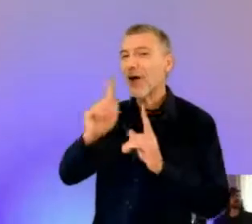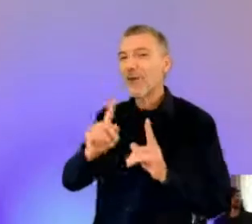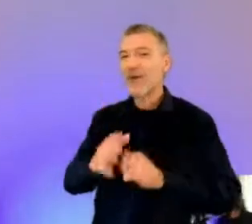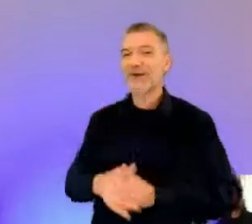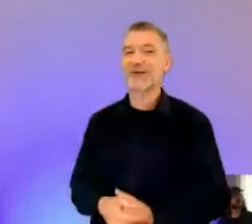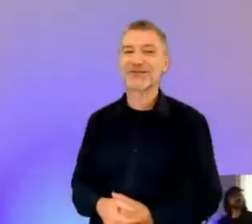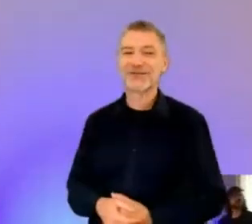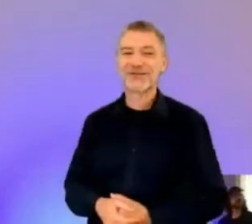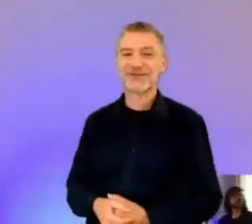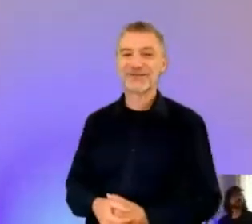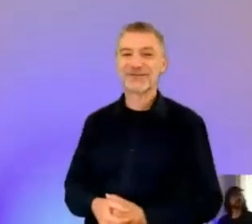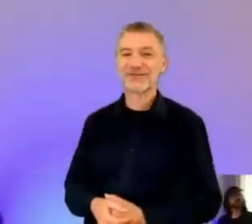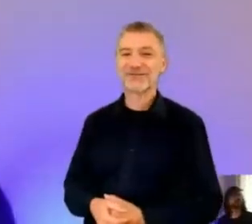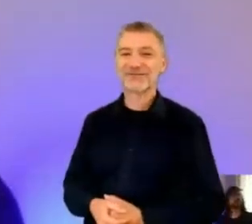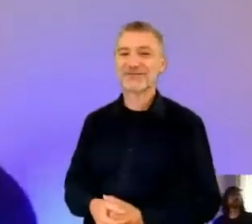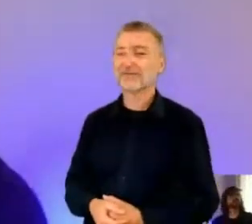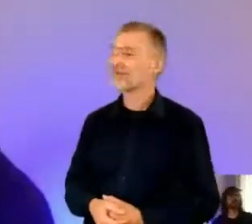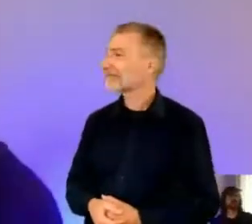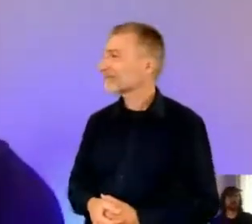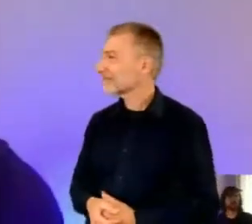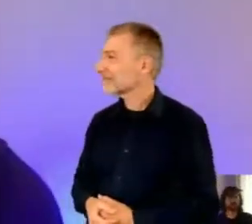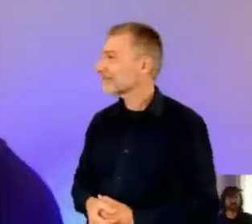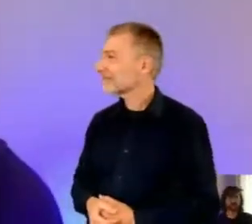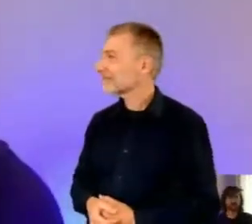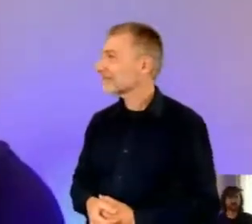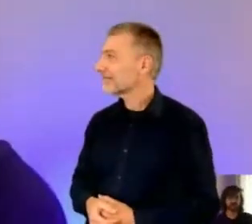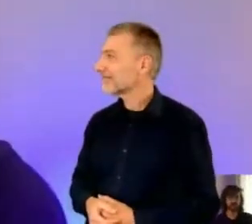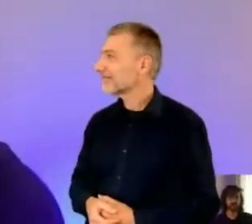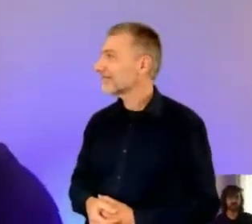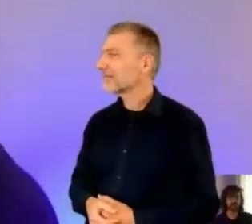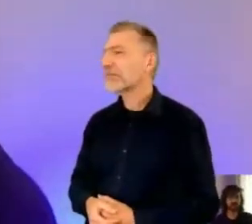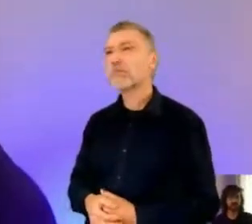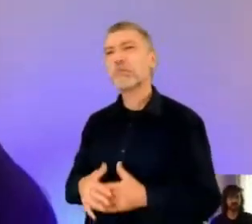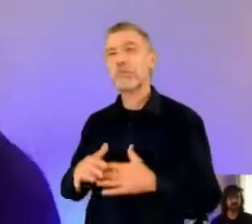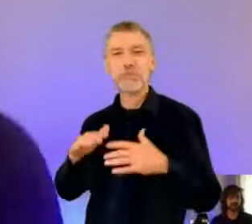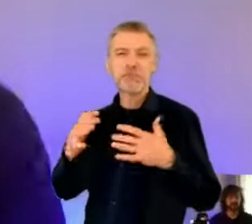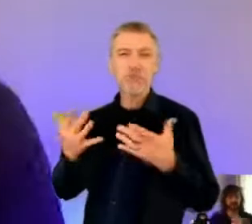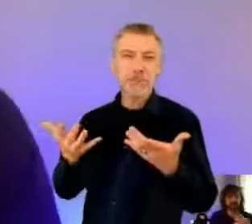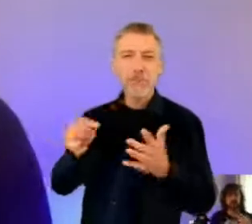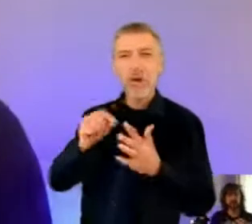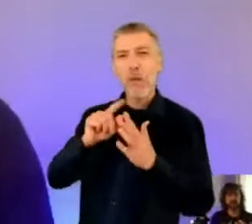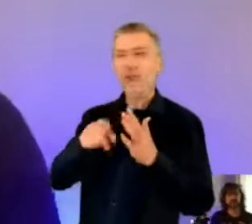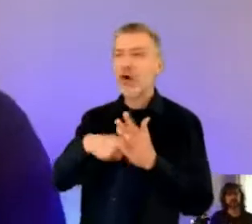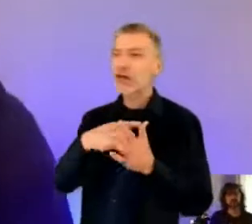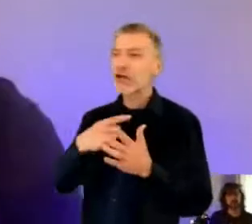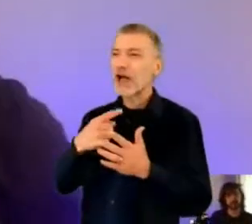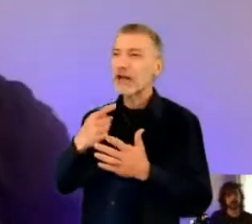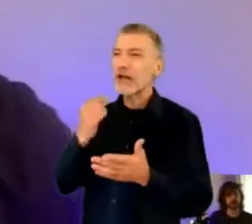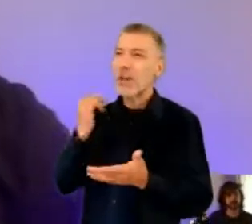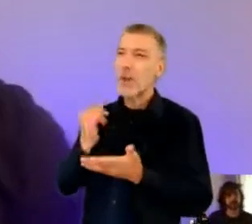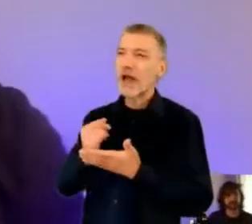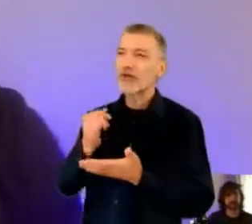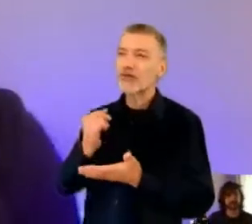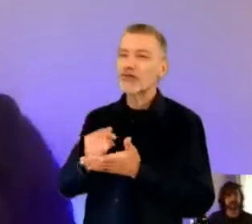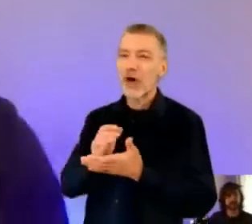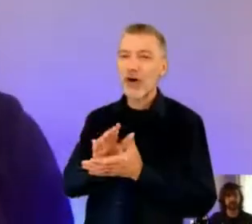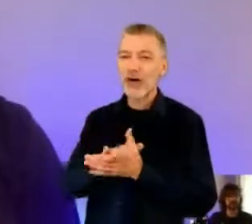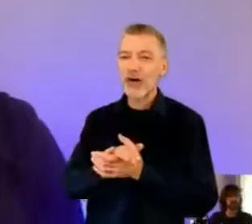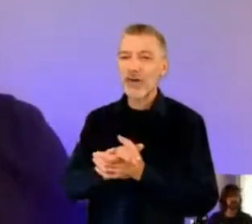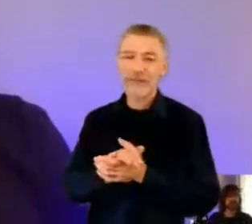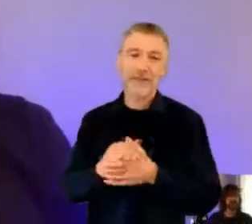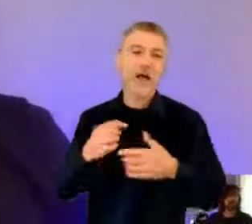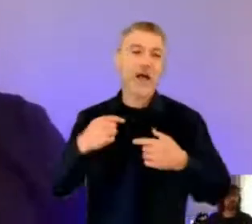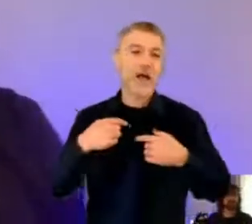Well, I wouldn't say a project that went wrong. I would say that, so I work on experimental jet engines.